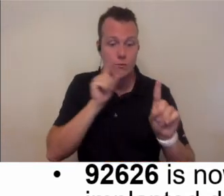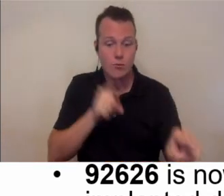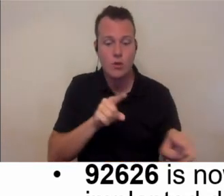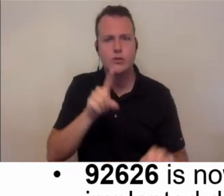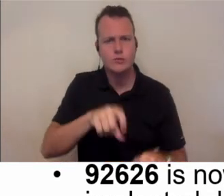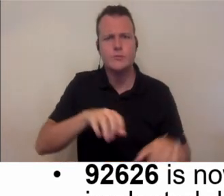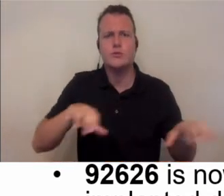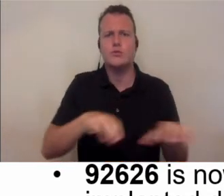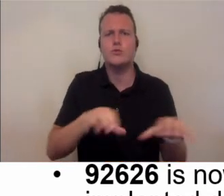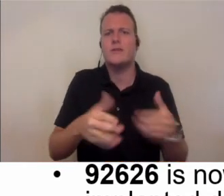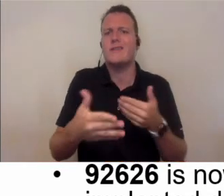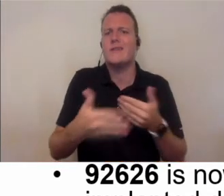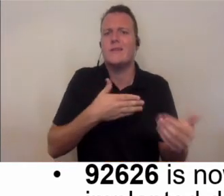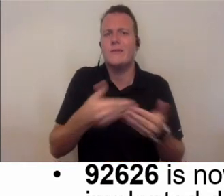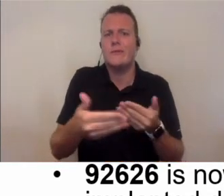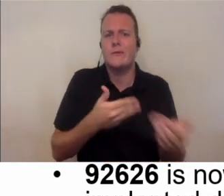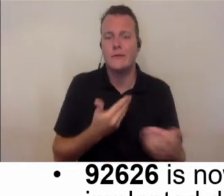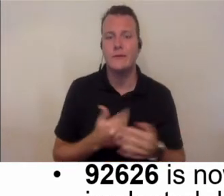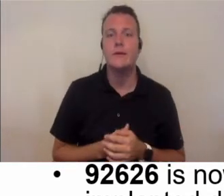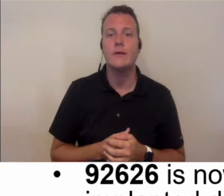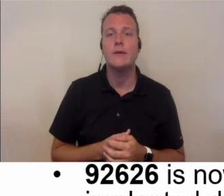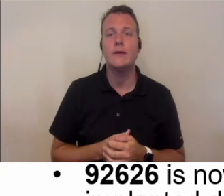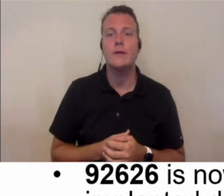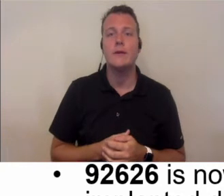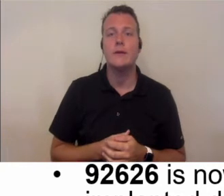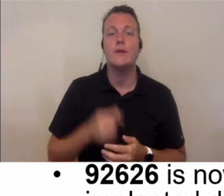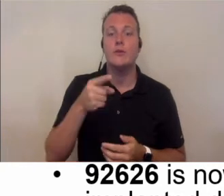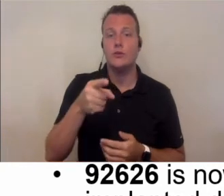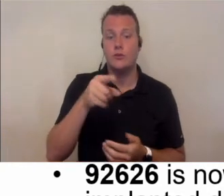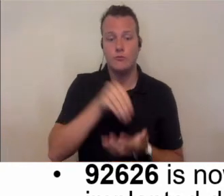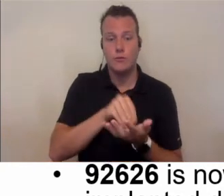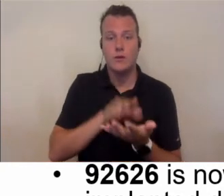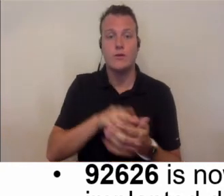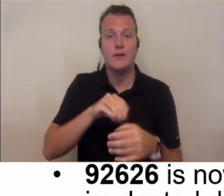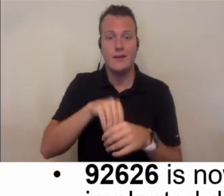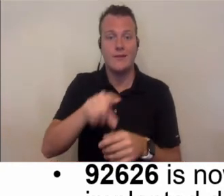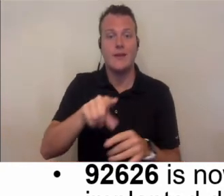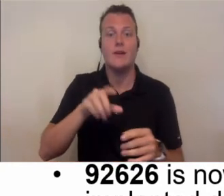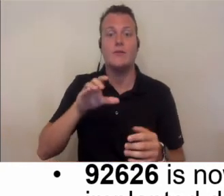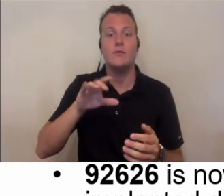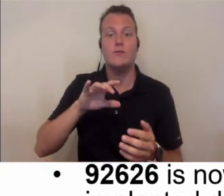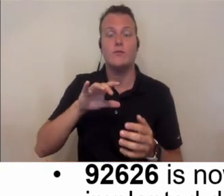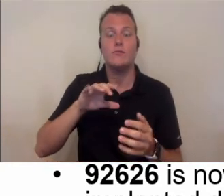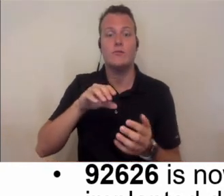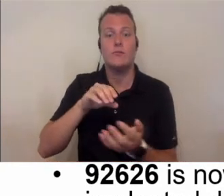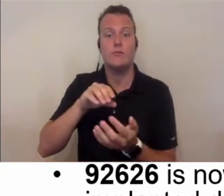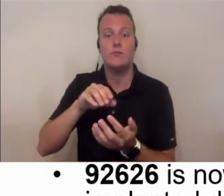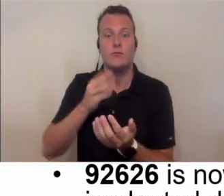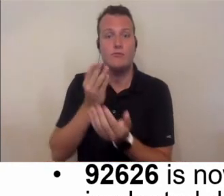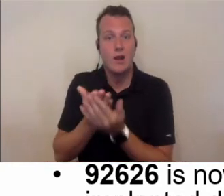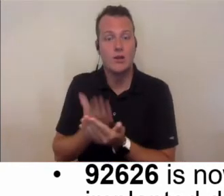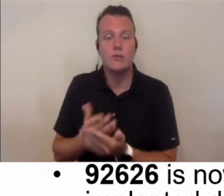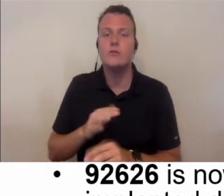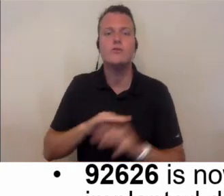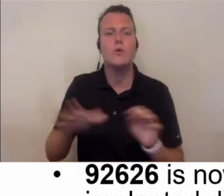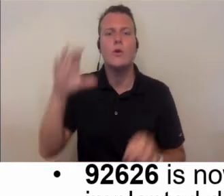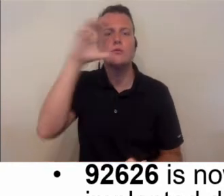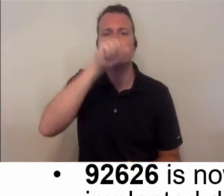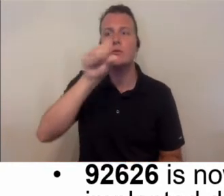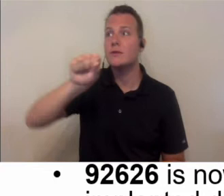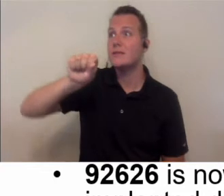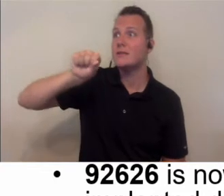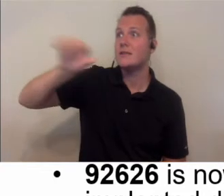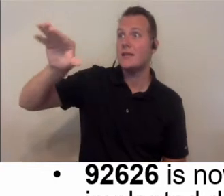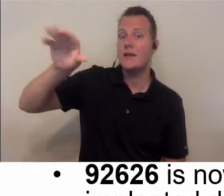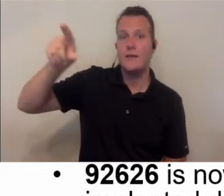that anyway. You indicate in the record, don't assume somebody that you're sending a report to knows